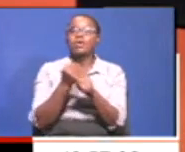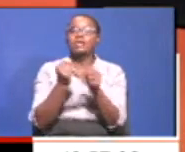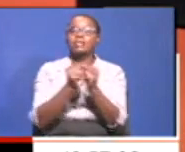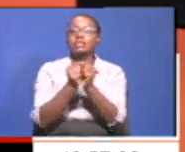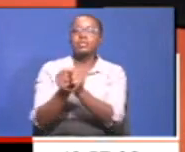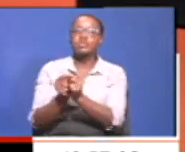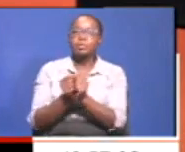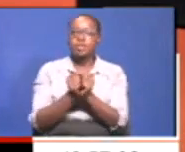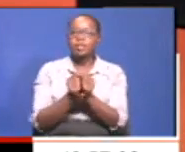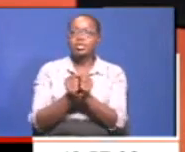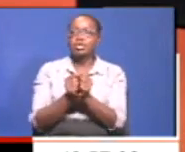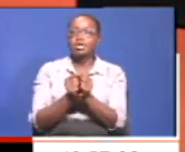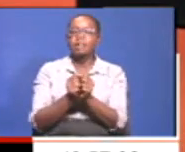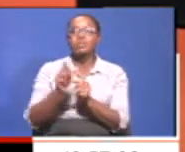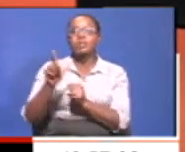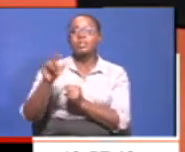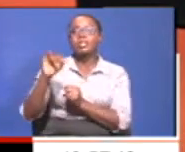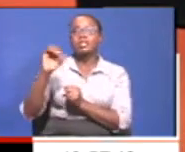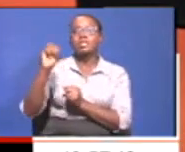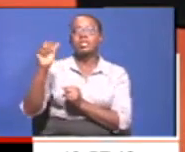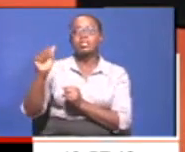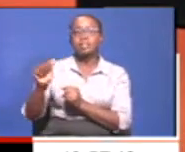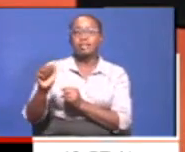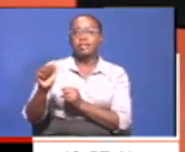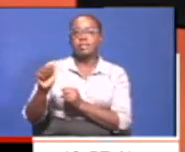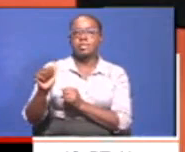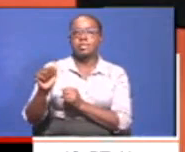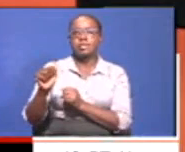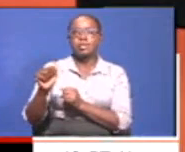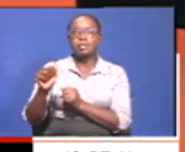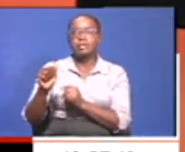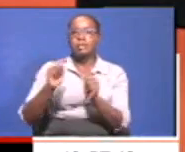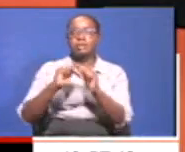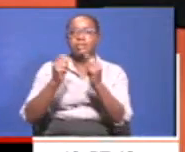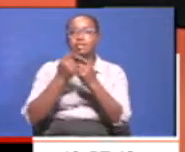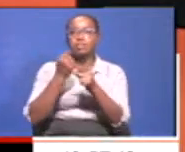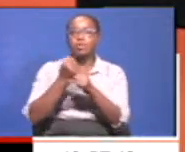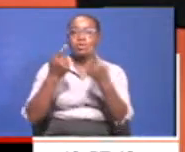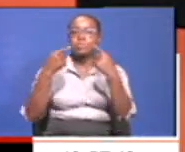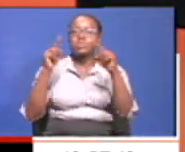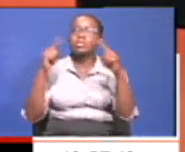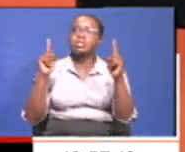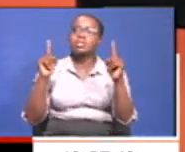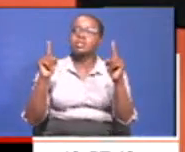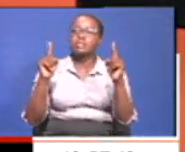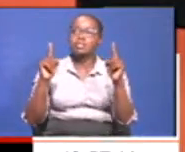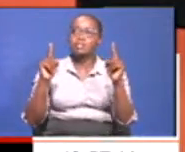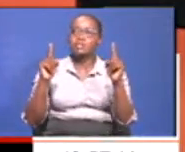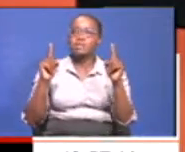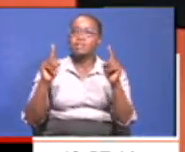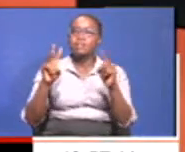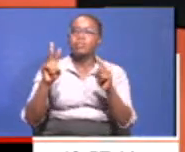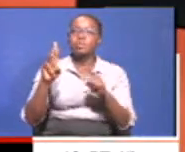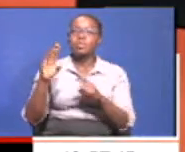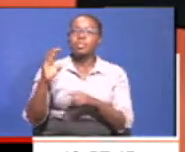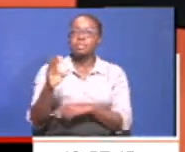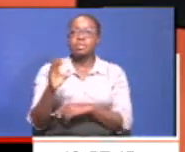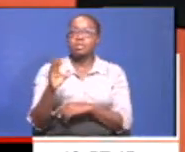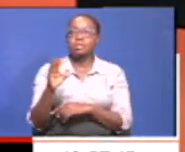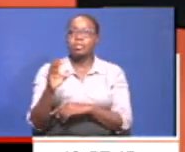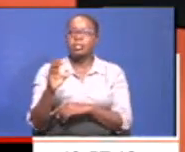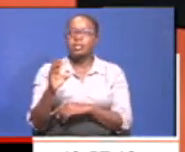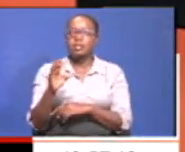friend Lisa here. So it's all about teamwork, and we will succeed in this WRC. Yes, we are